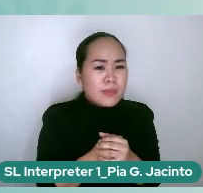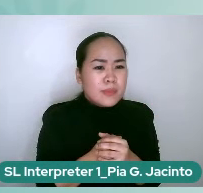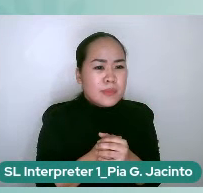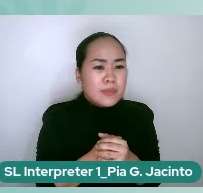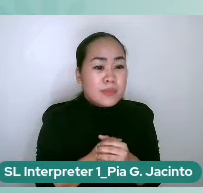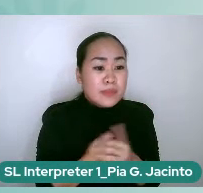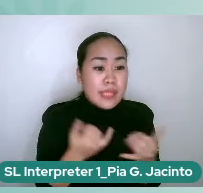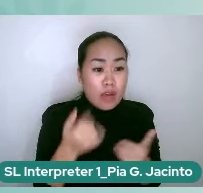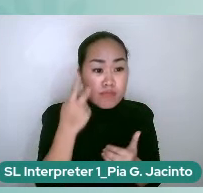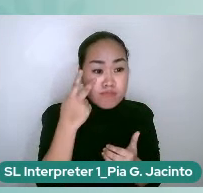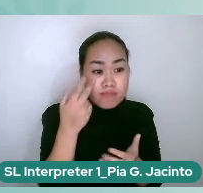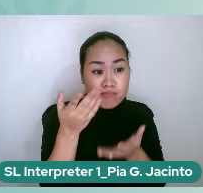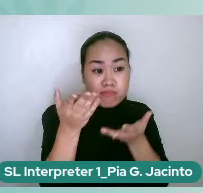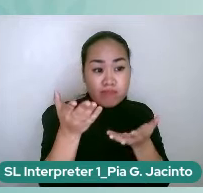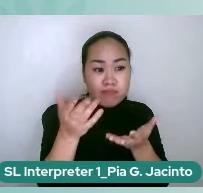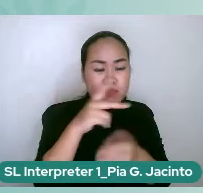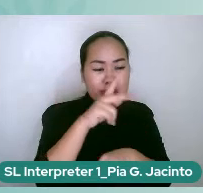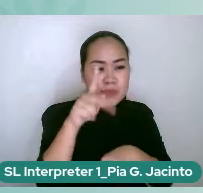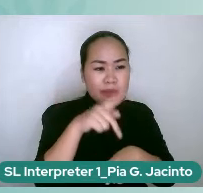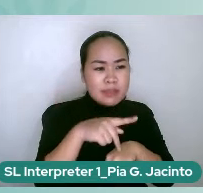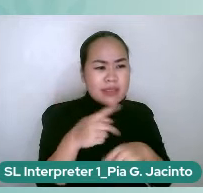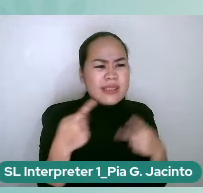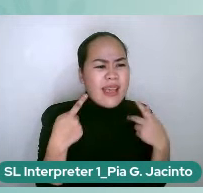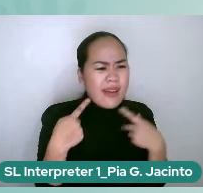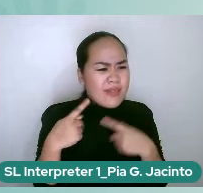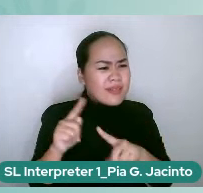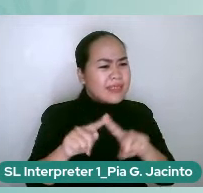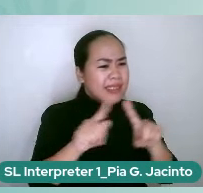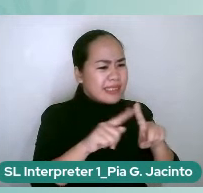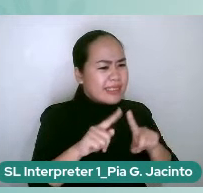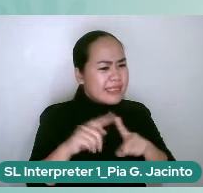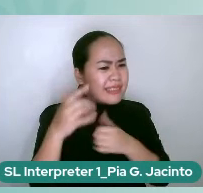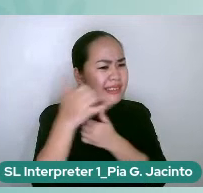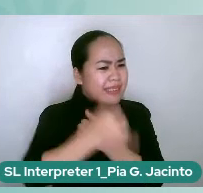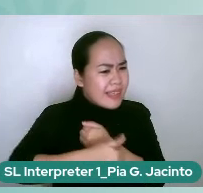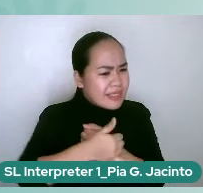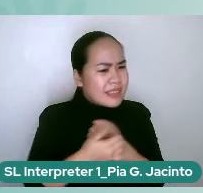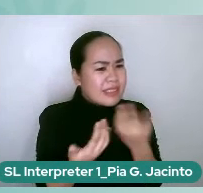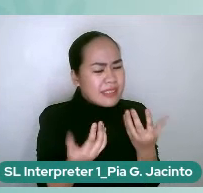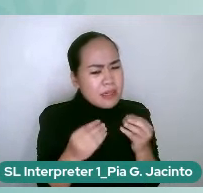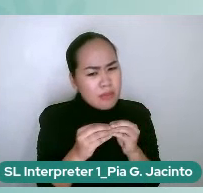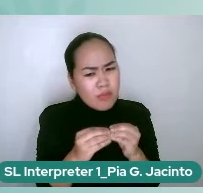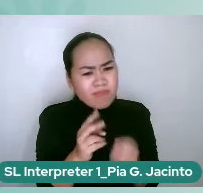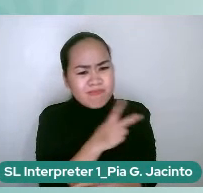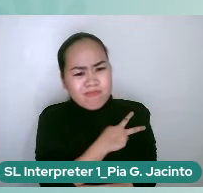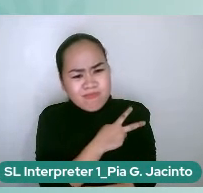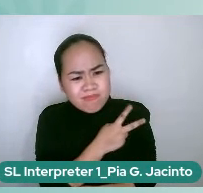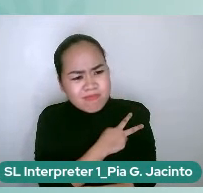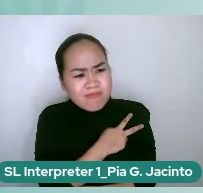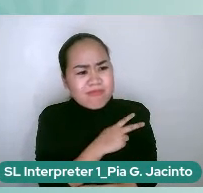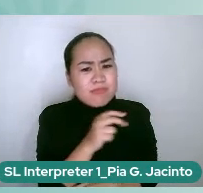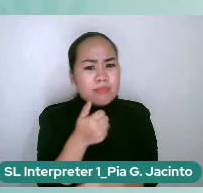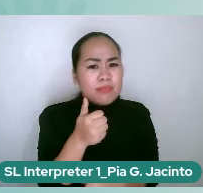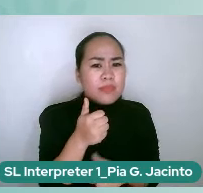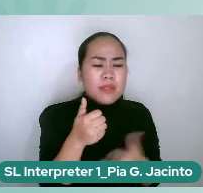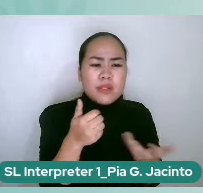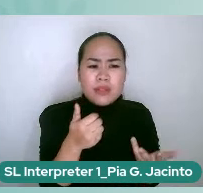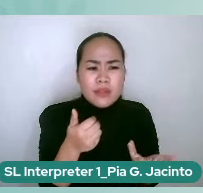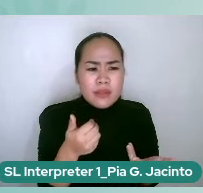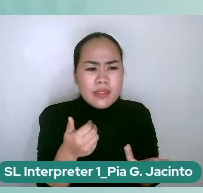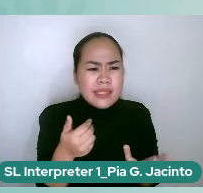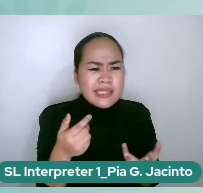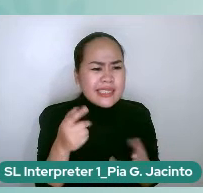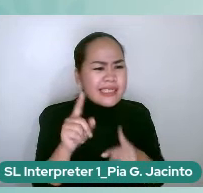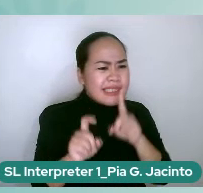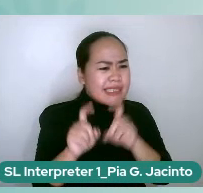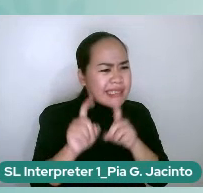Philippines. Most countries have numbers very similar to this. Vaccination rates that are 10% or less, screening rates that